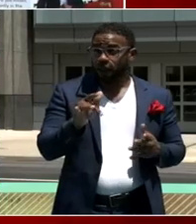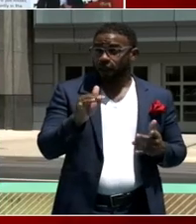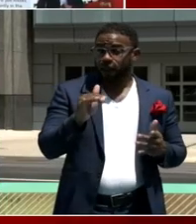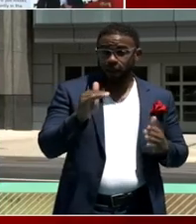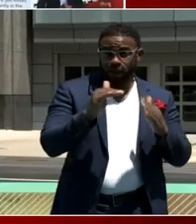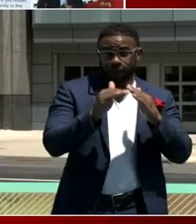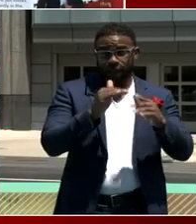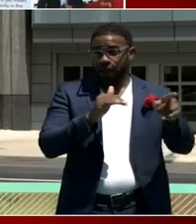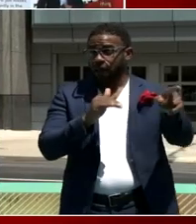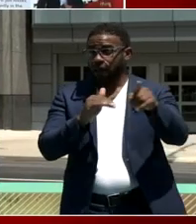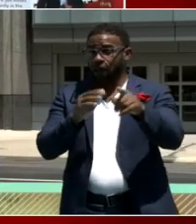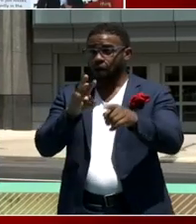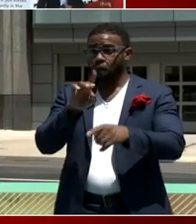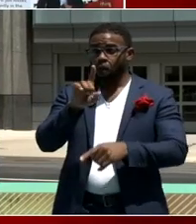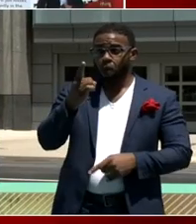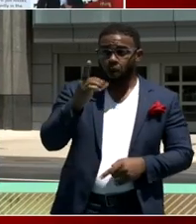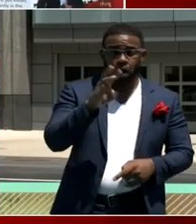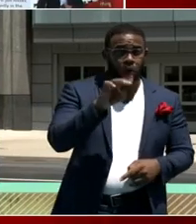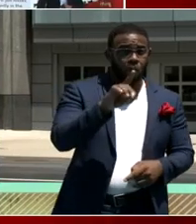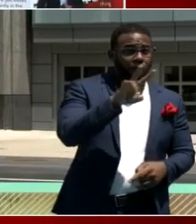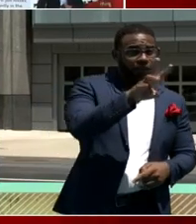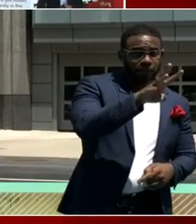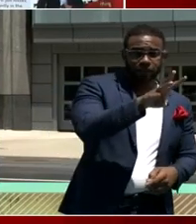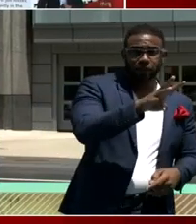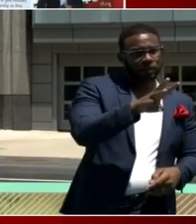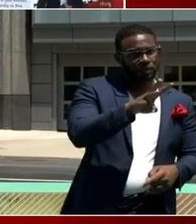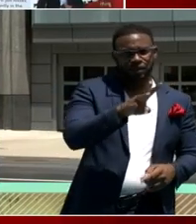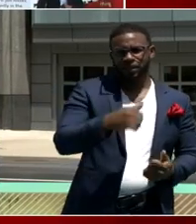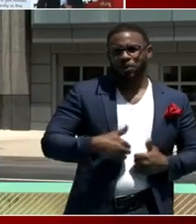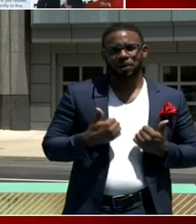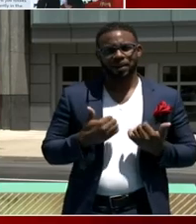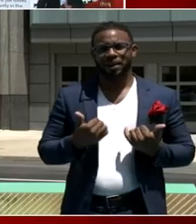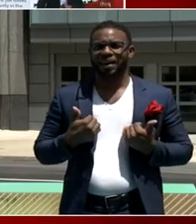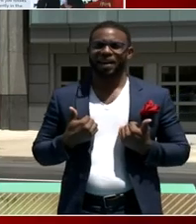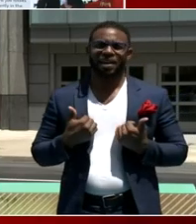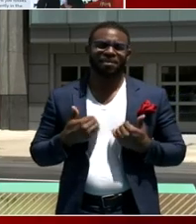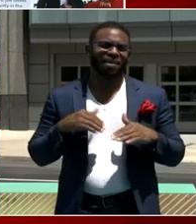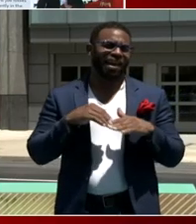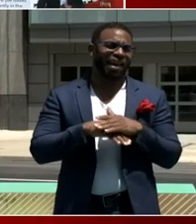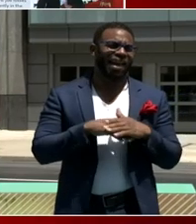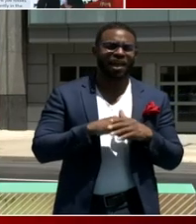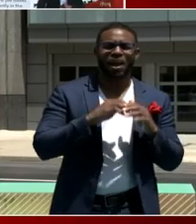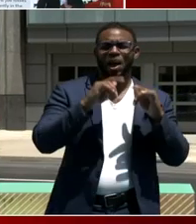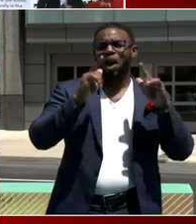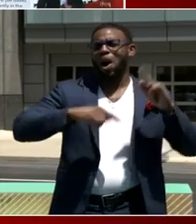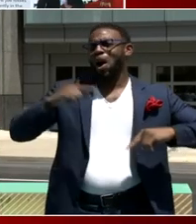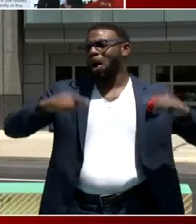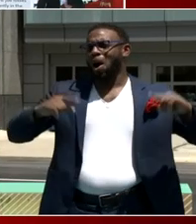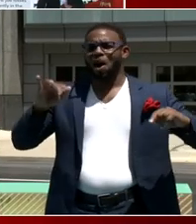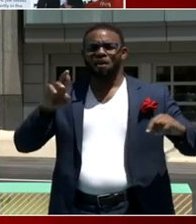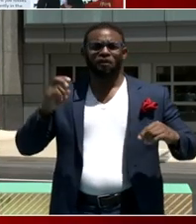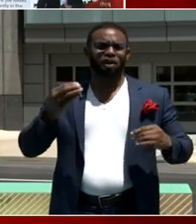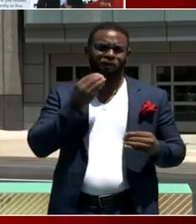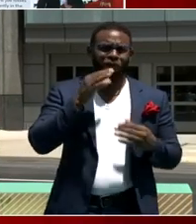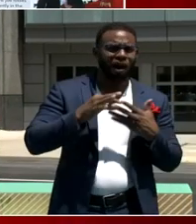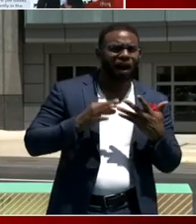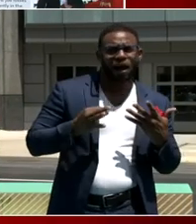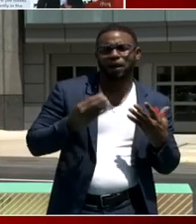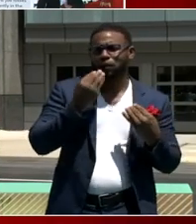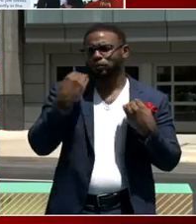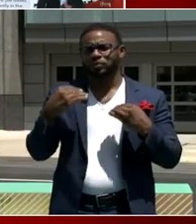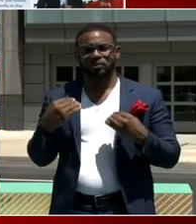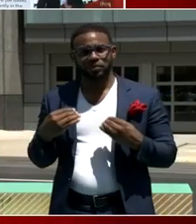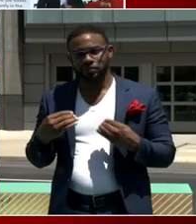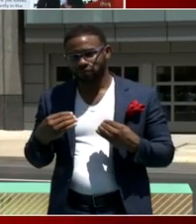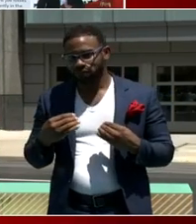the downtown and Ward 1 and Ward 6, residents have access to all kinds of fresh food options and